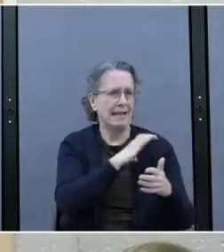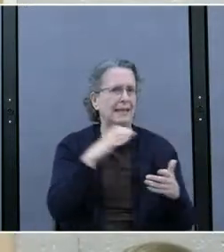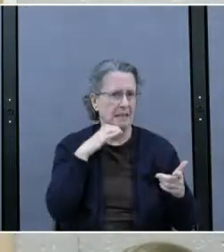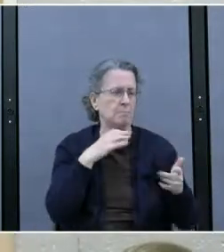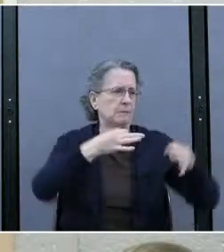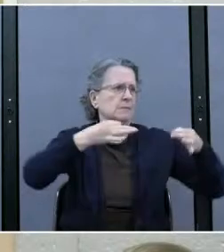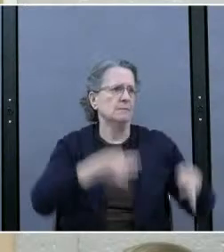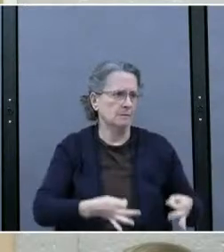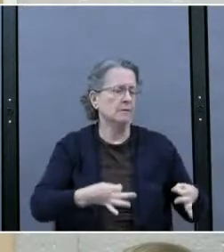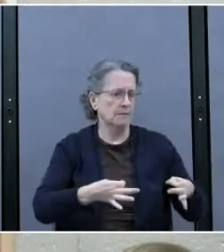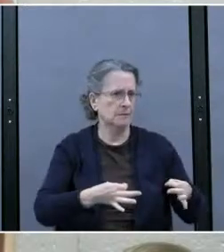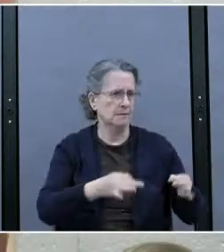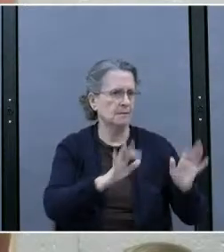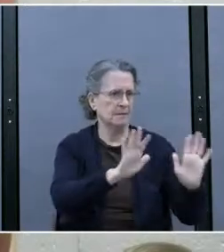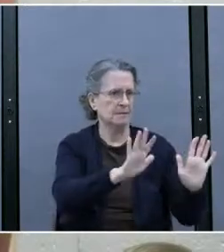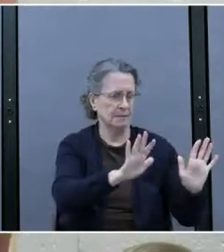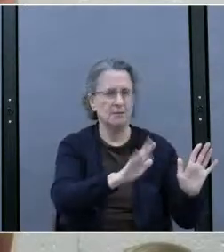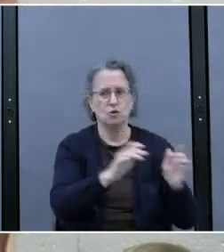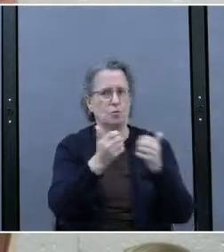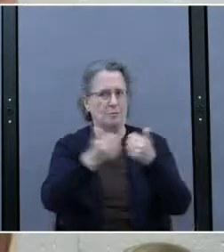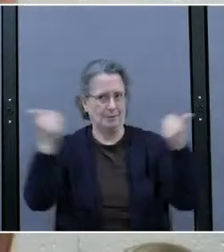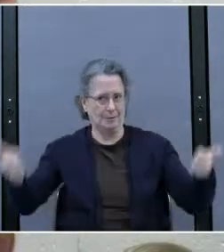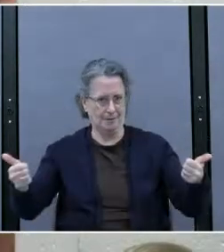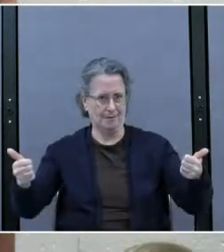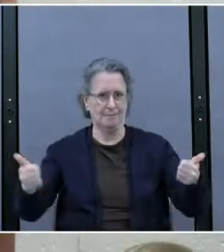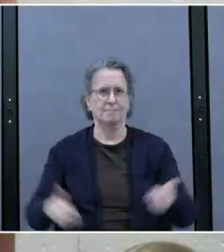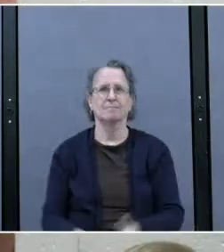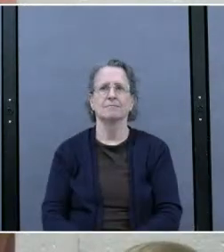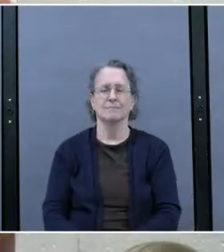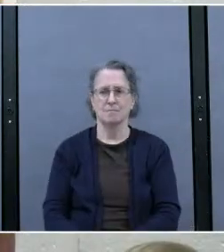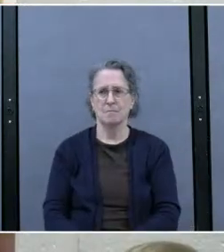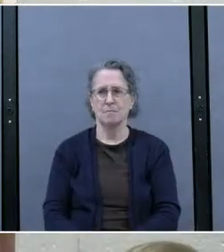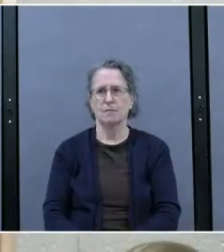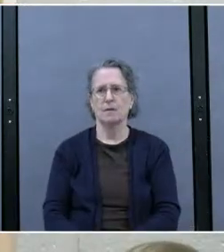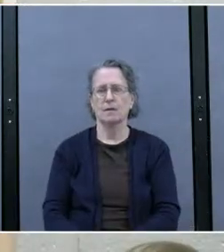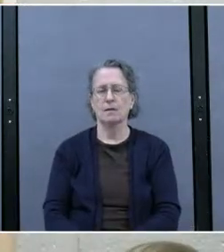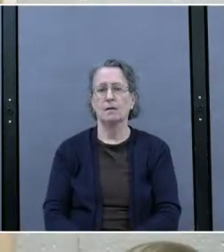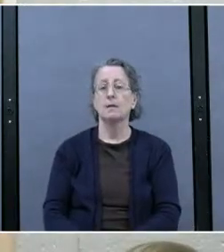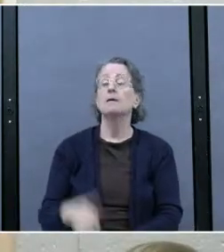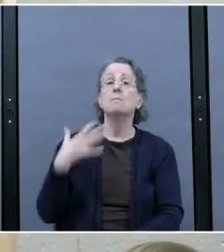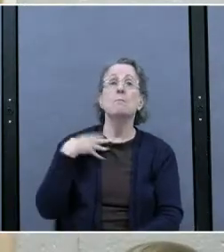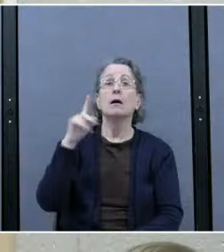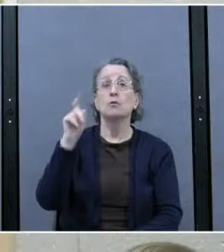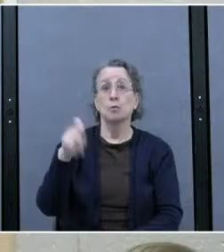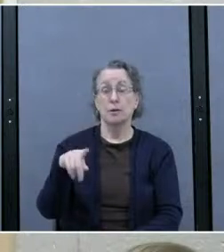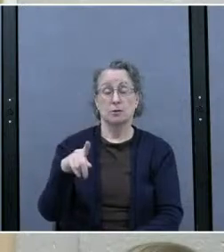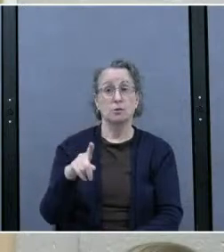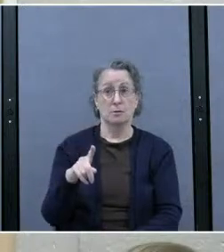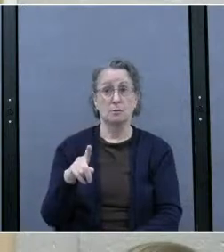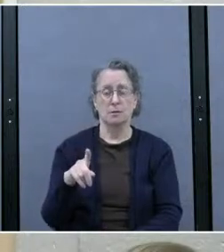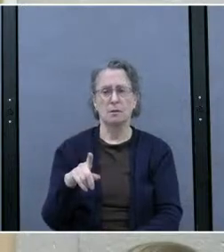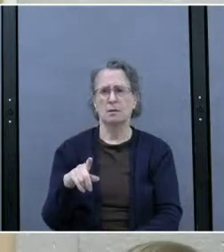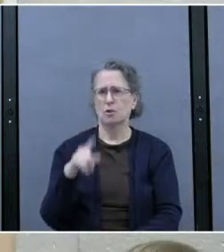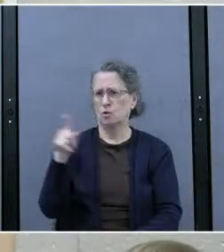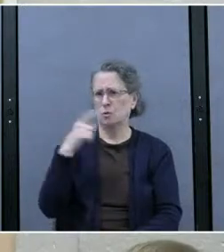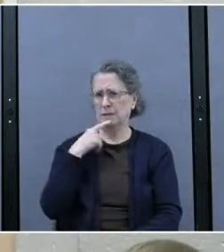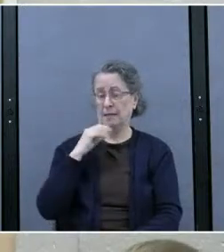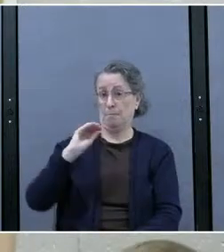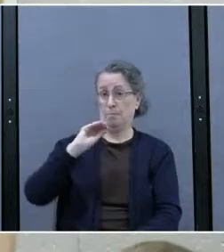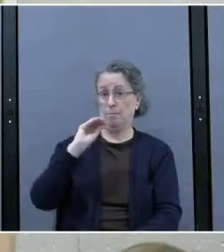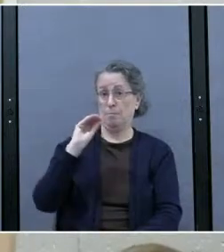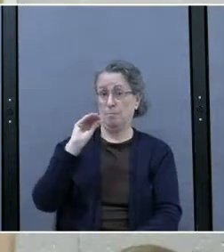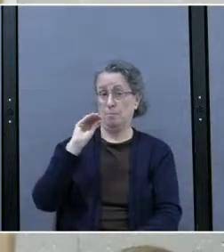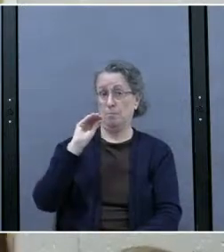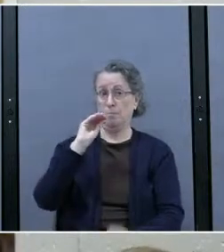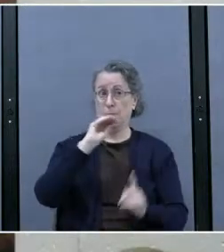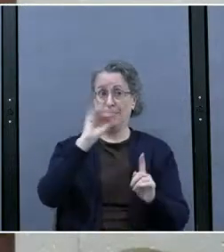Human Services Committee for this year. But then my question is, I think you said that this percentage was 2% of